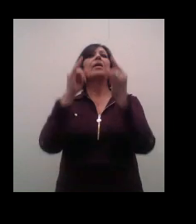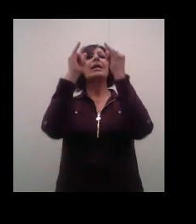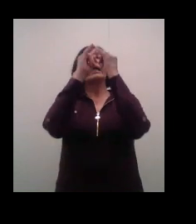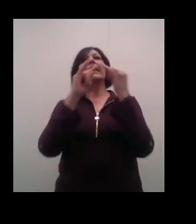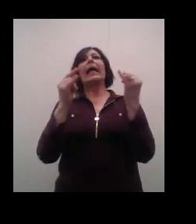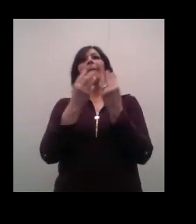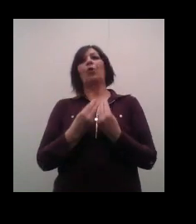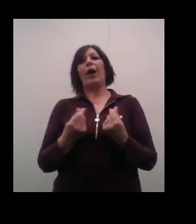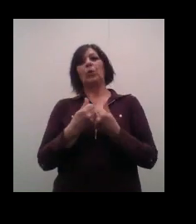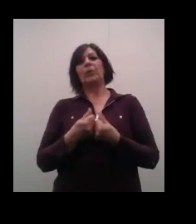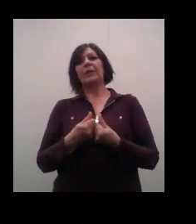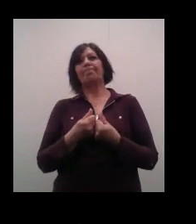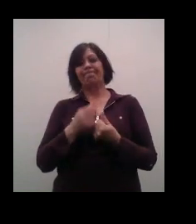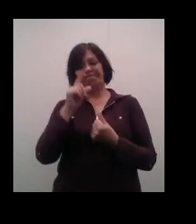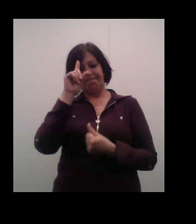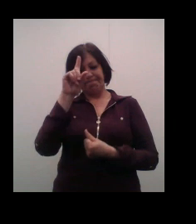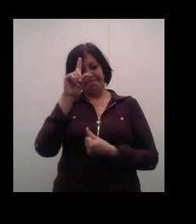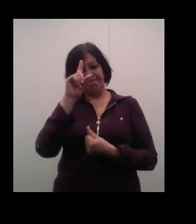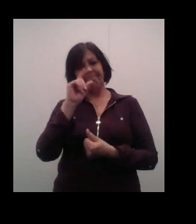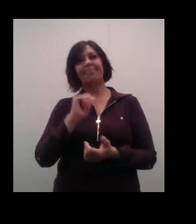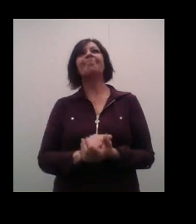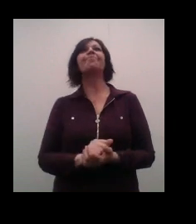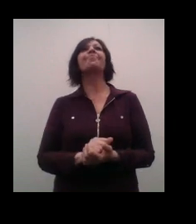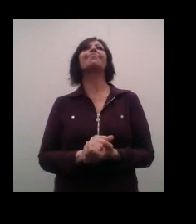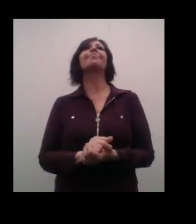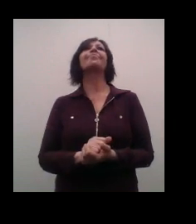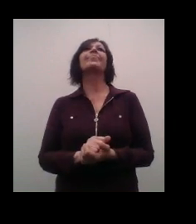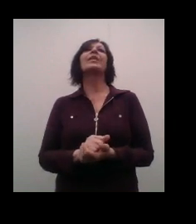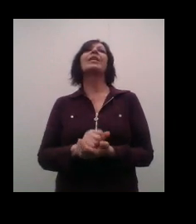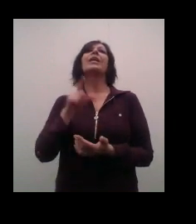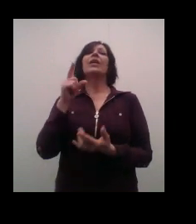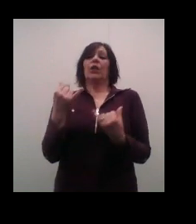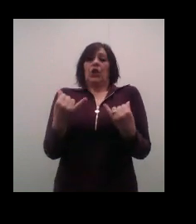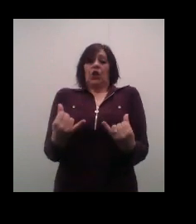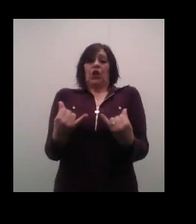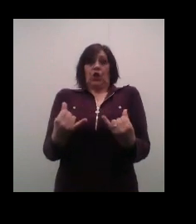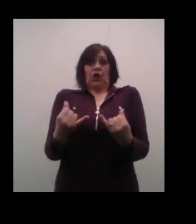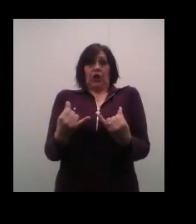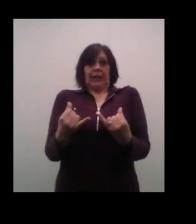Campgrounds. We're going to finish with this before we open up to the general public. The